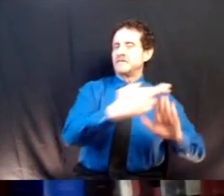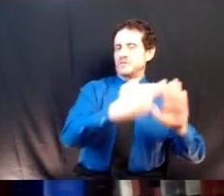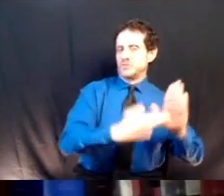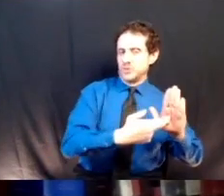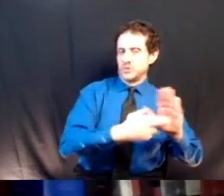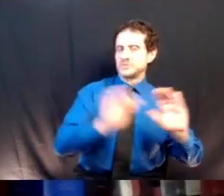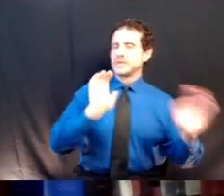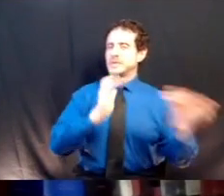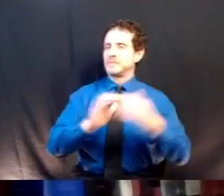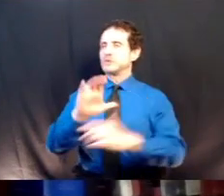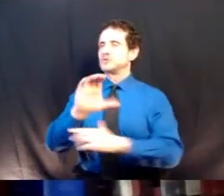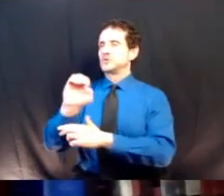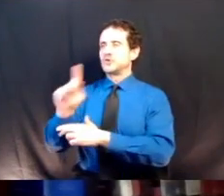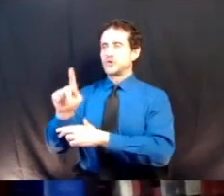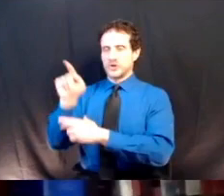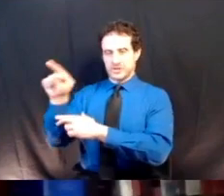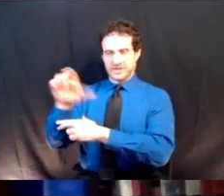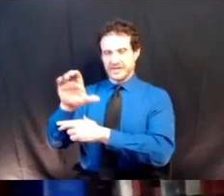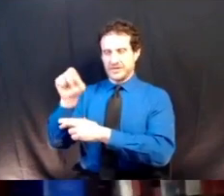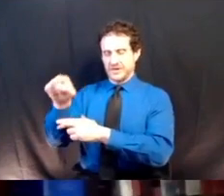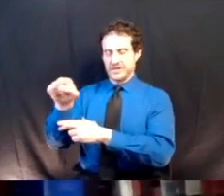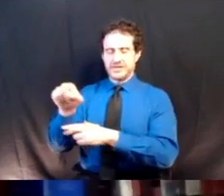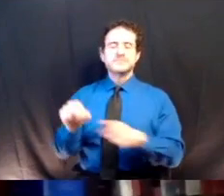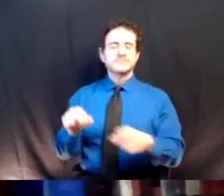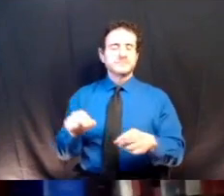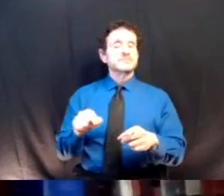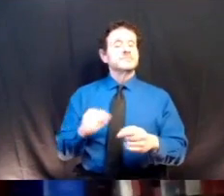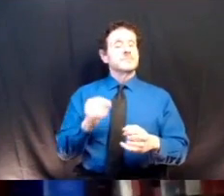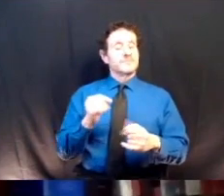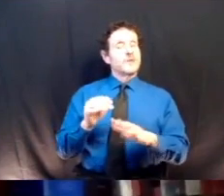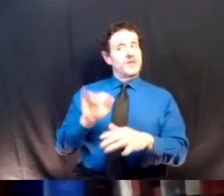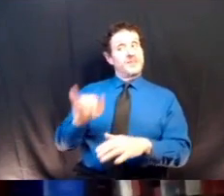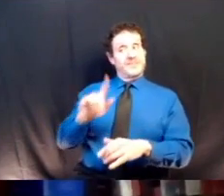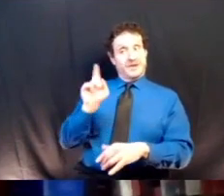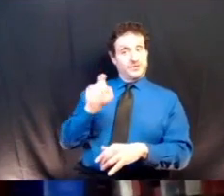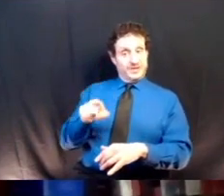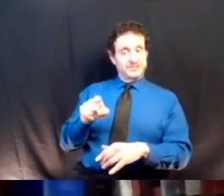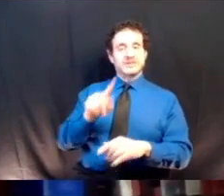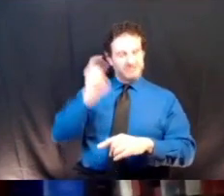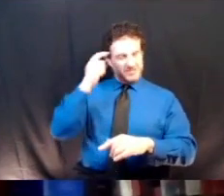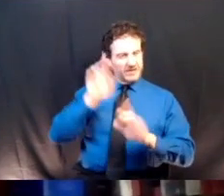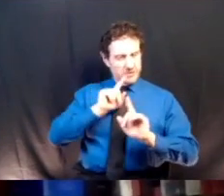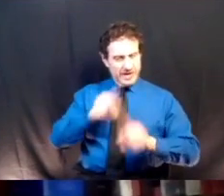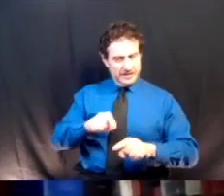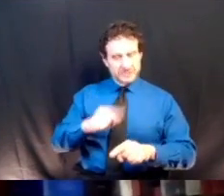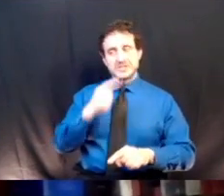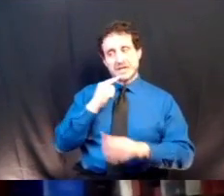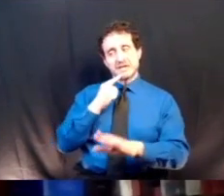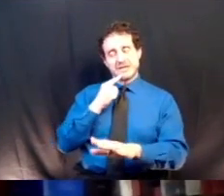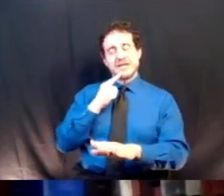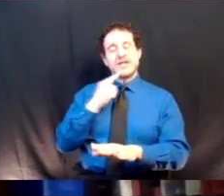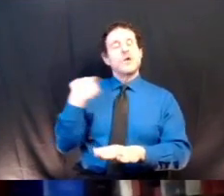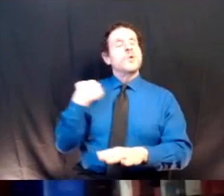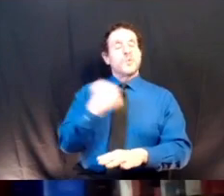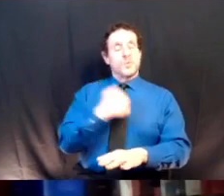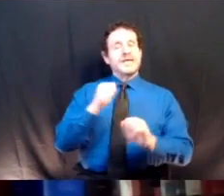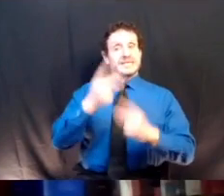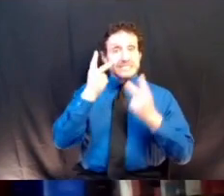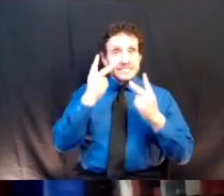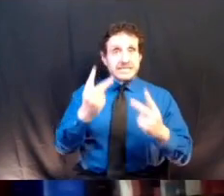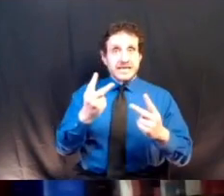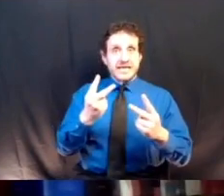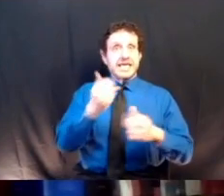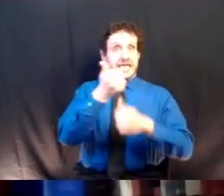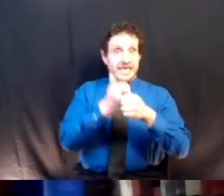the last question sort of begins to answer this question. The answer to the last question does anyway. You can see that every region